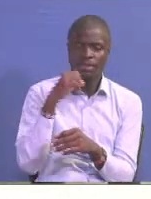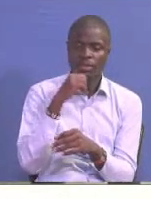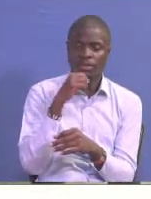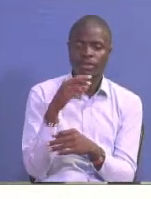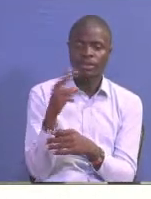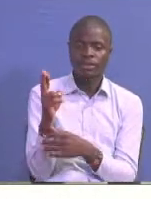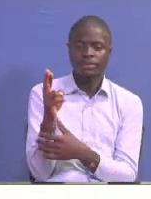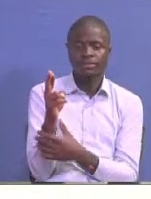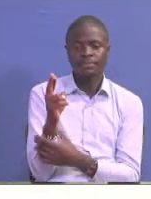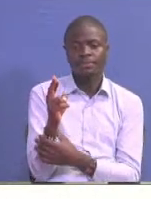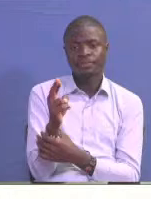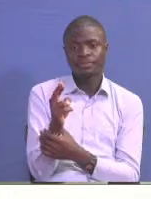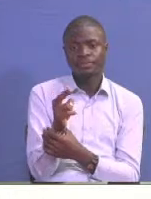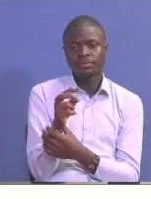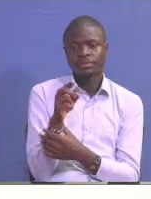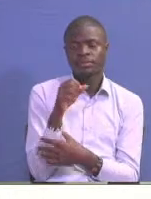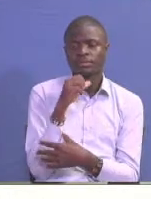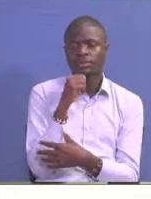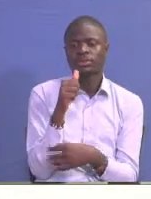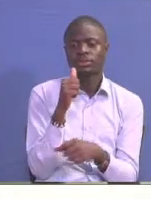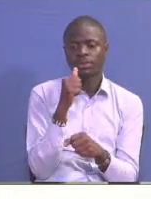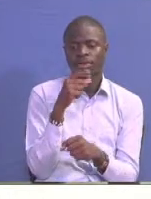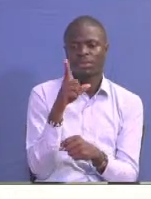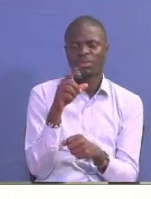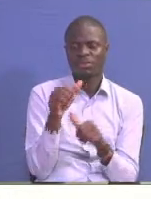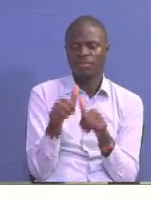right, you can't go very far.